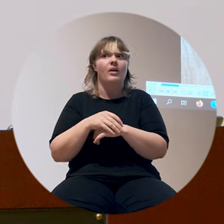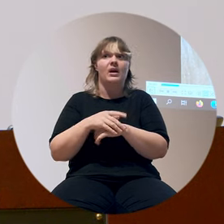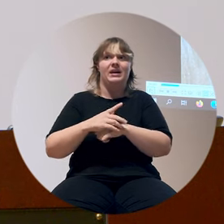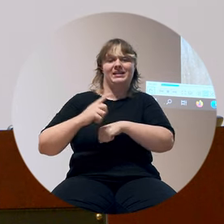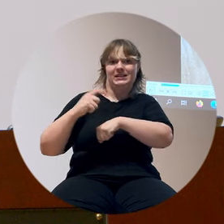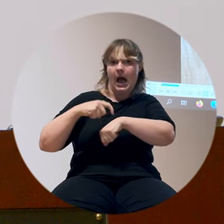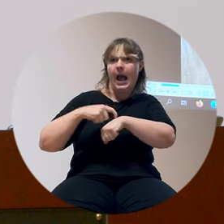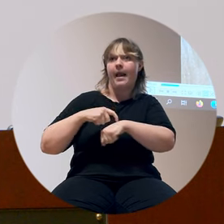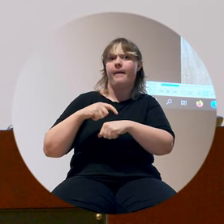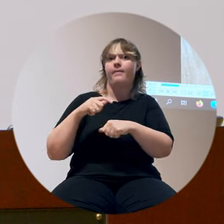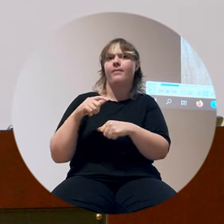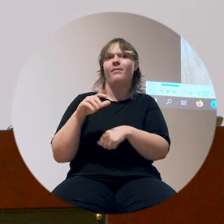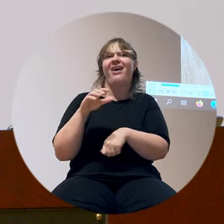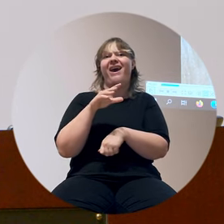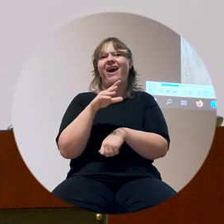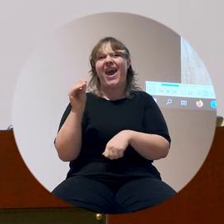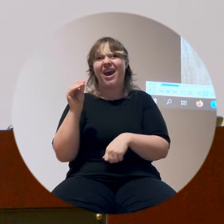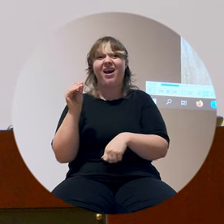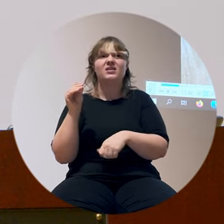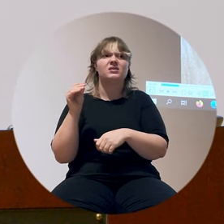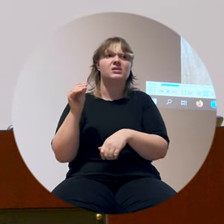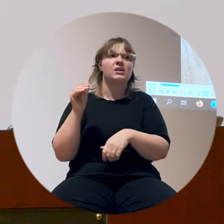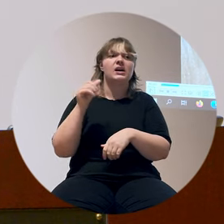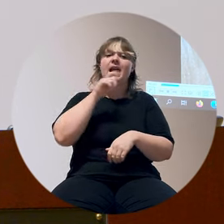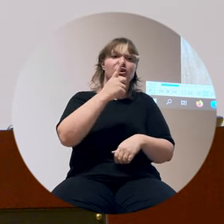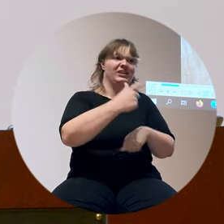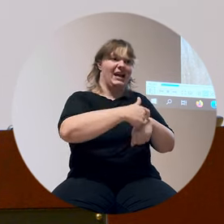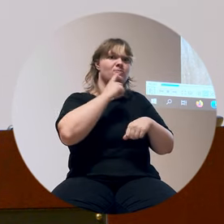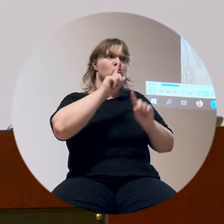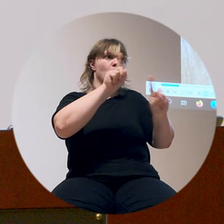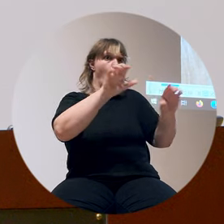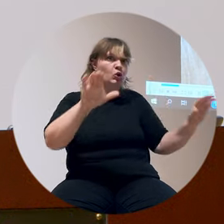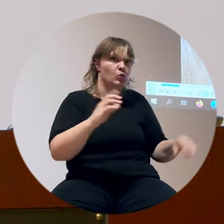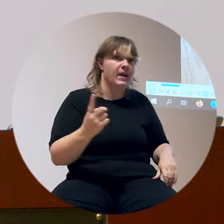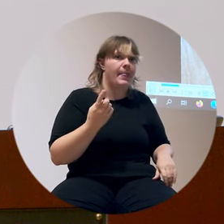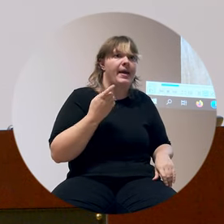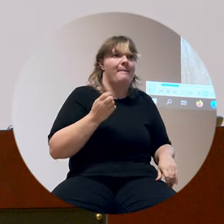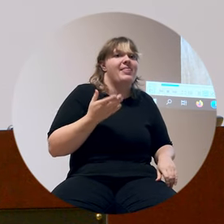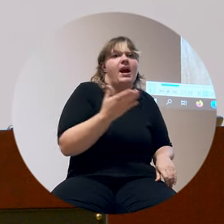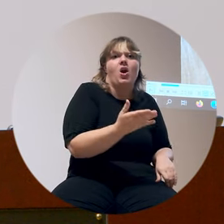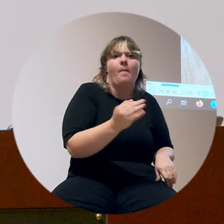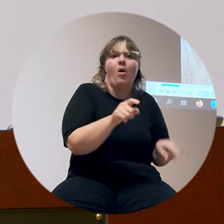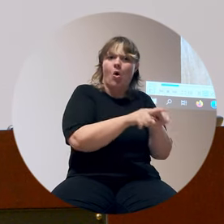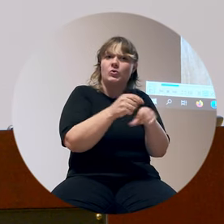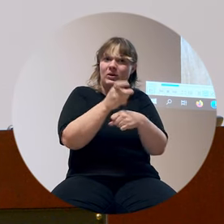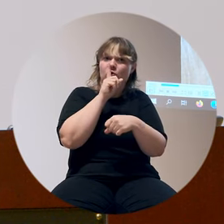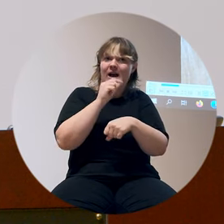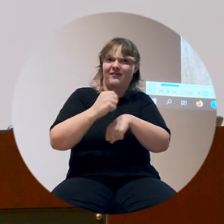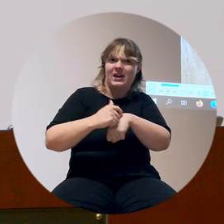time and or not just time to like go do something or be there, but also make sure I have time